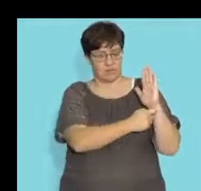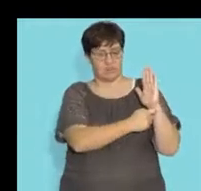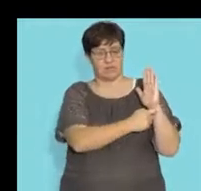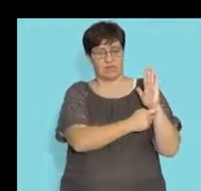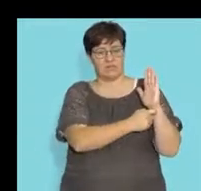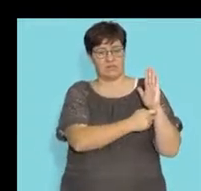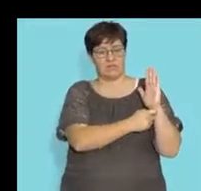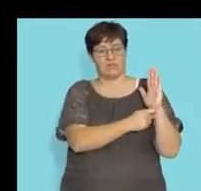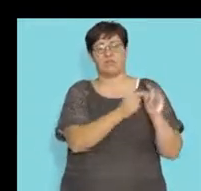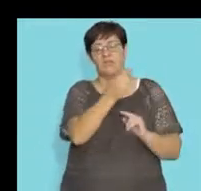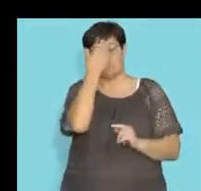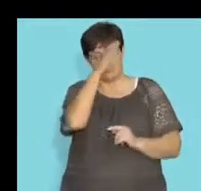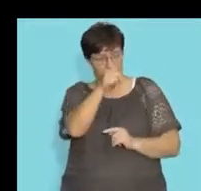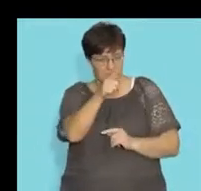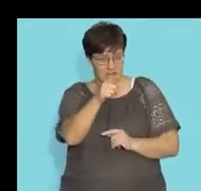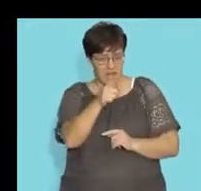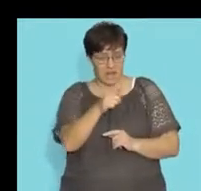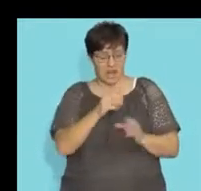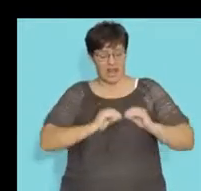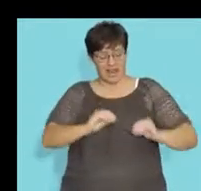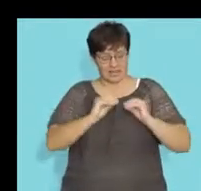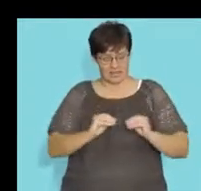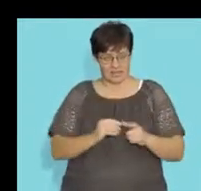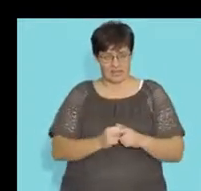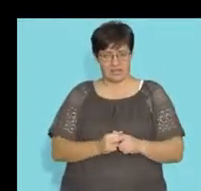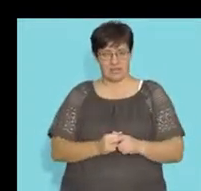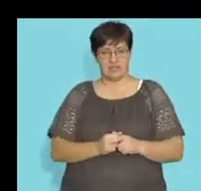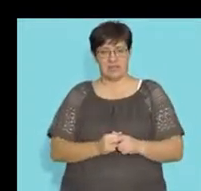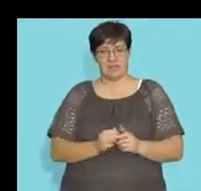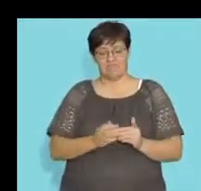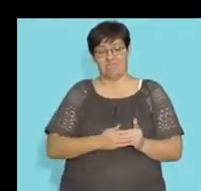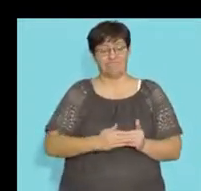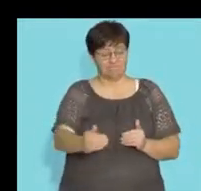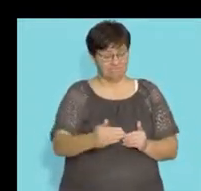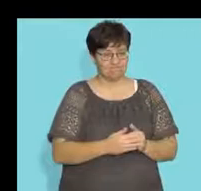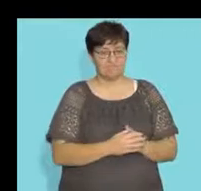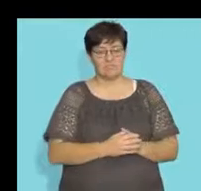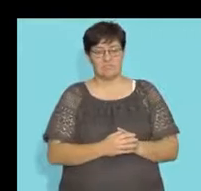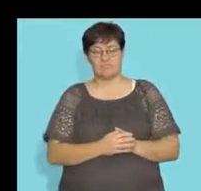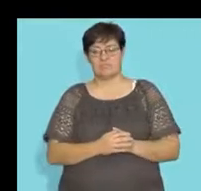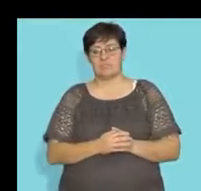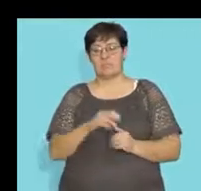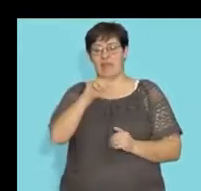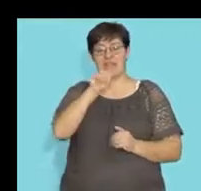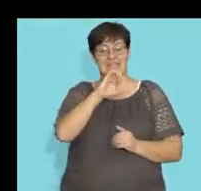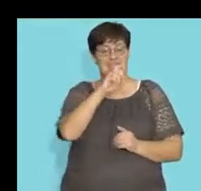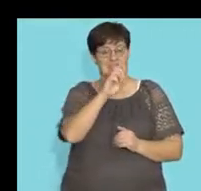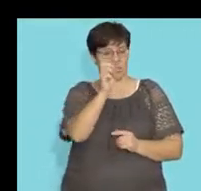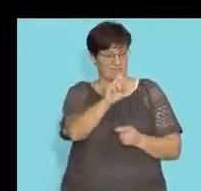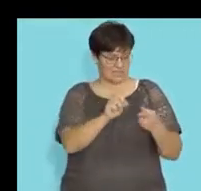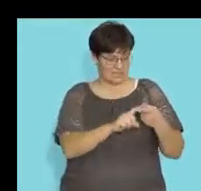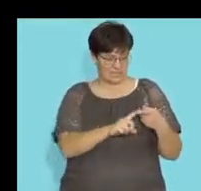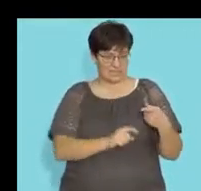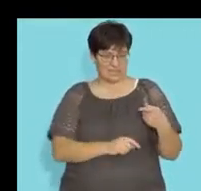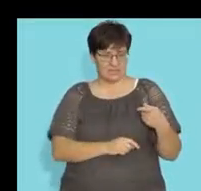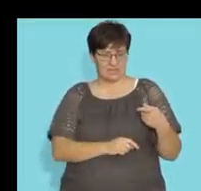Okay, the terminology that we should be open for during this lessons or for the next session is